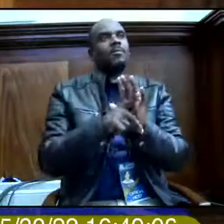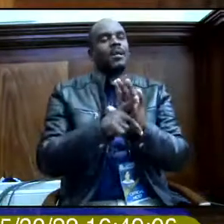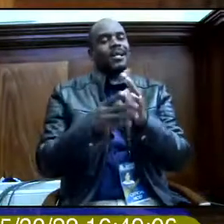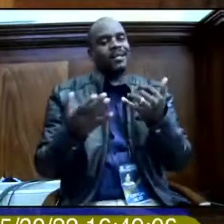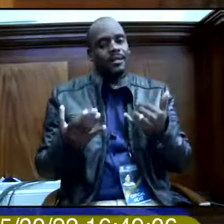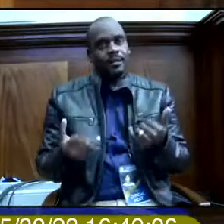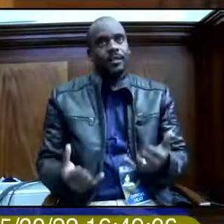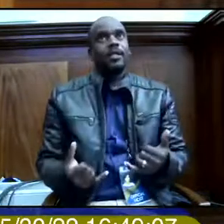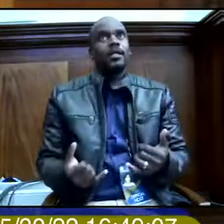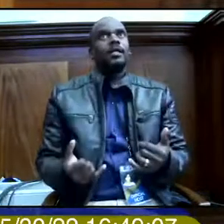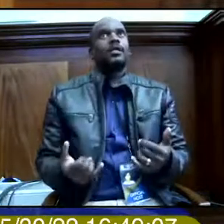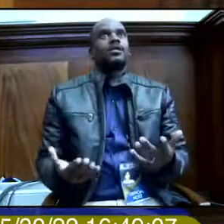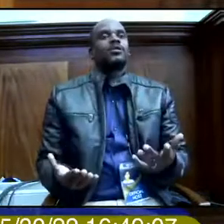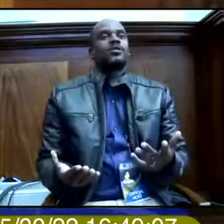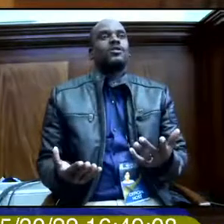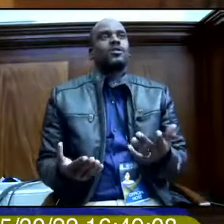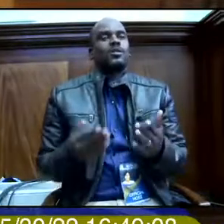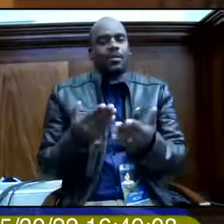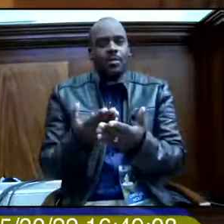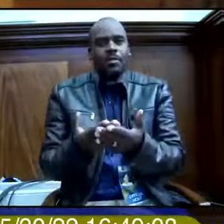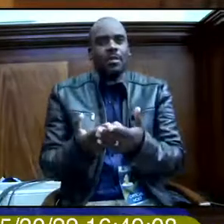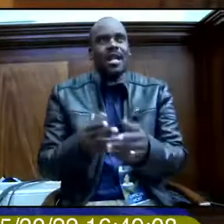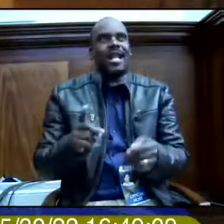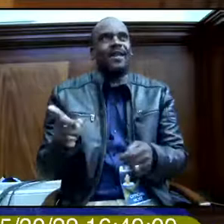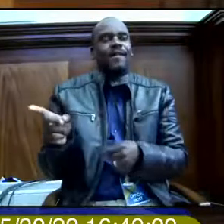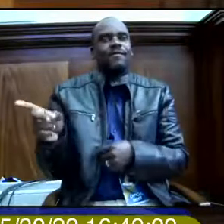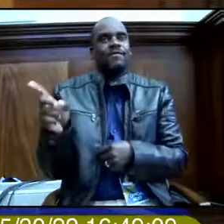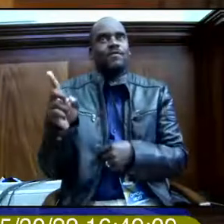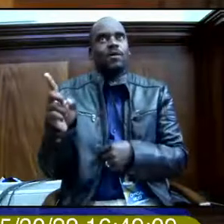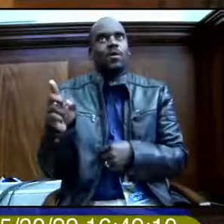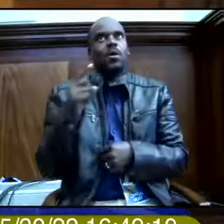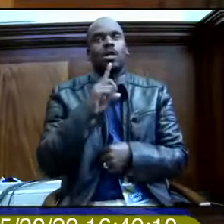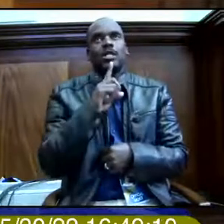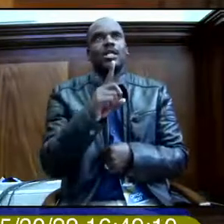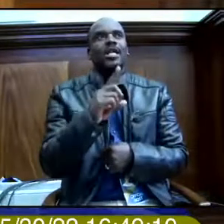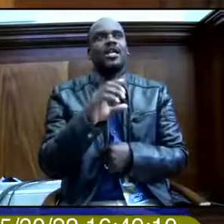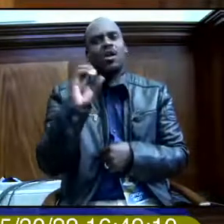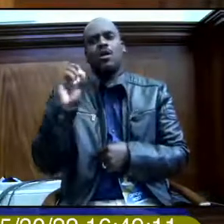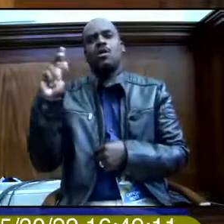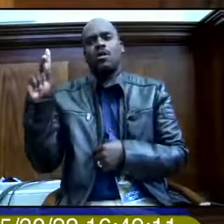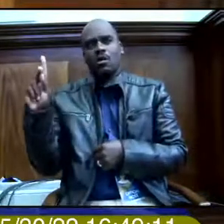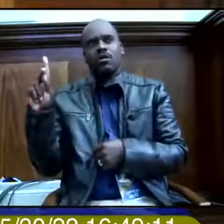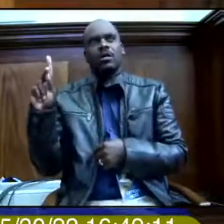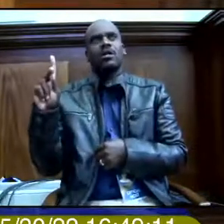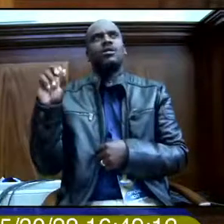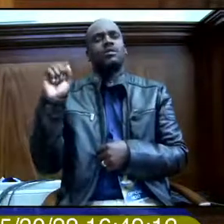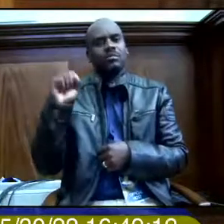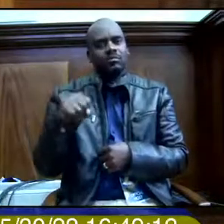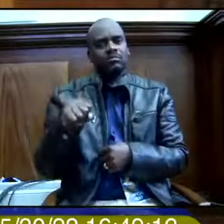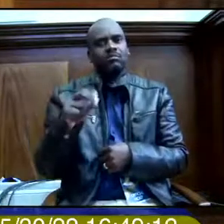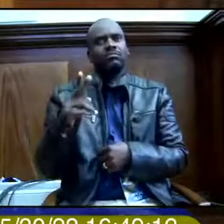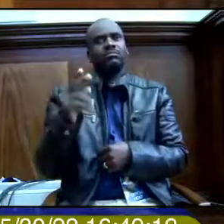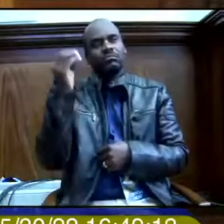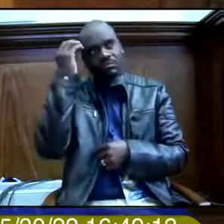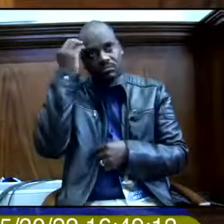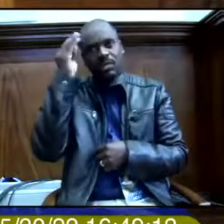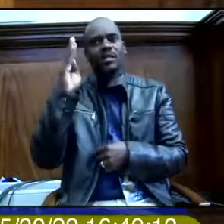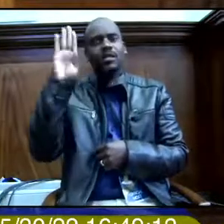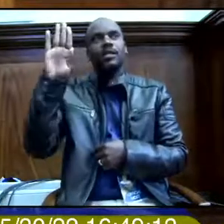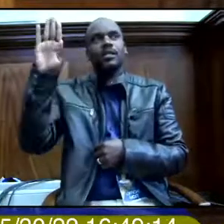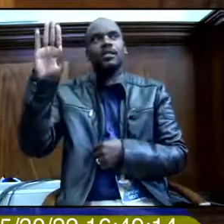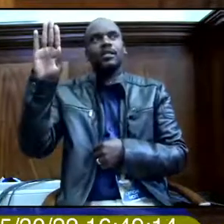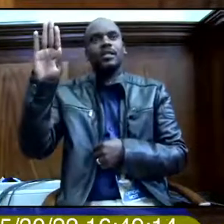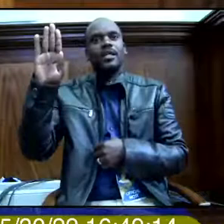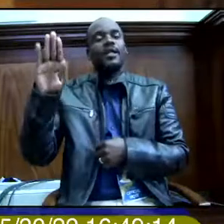are going to put in place for us to say okay we are grouping these issues that have been raised